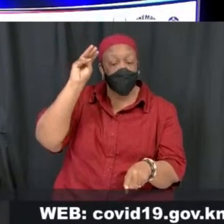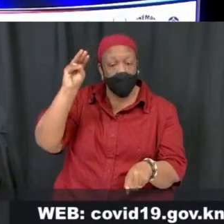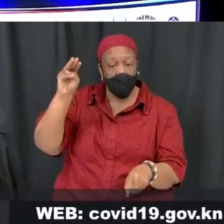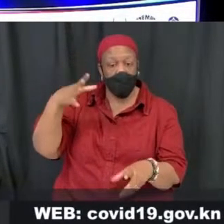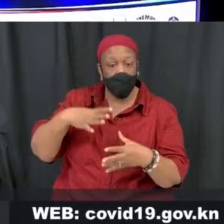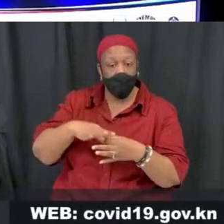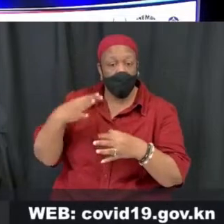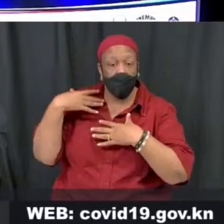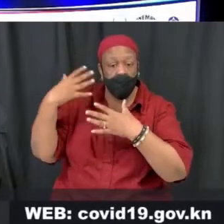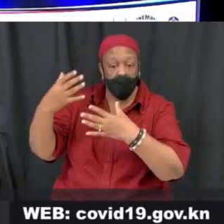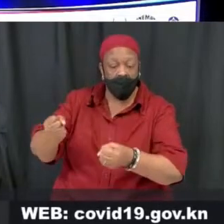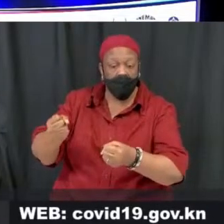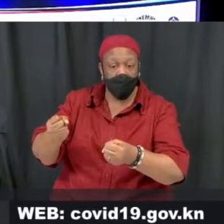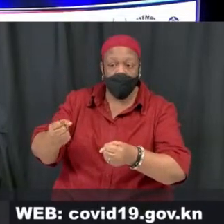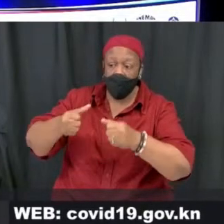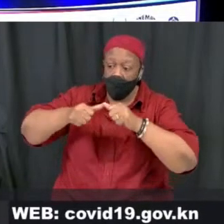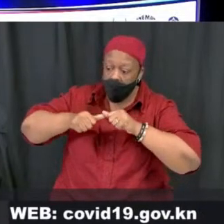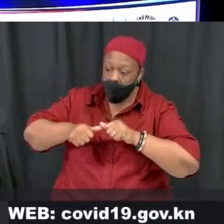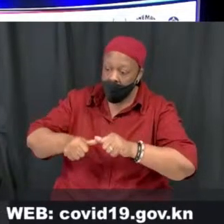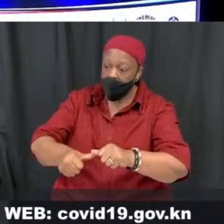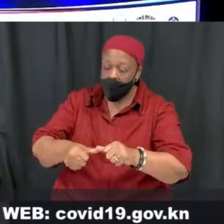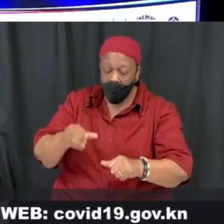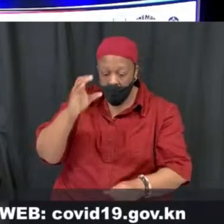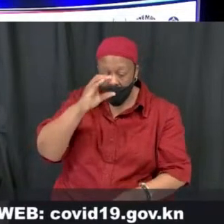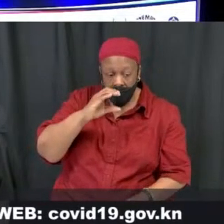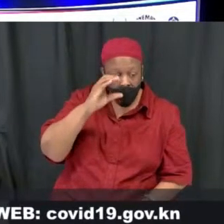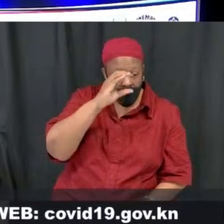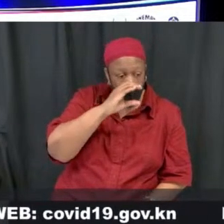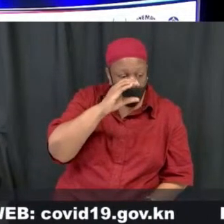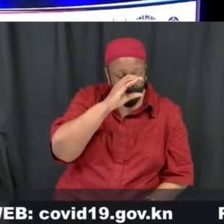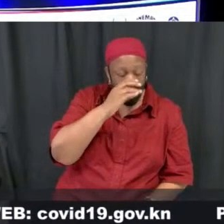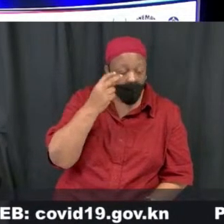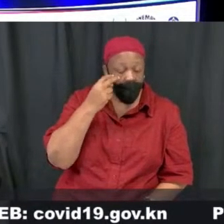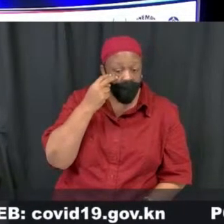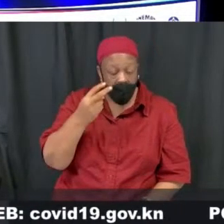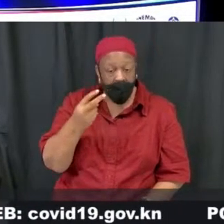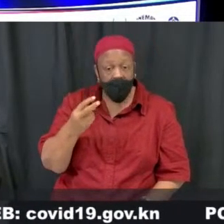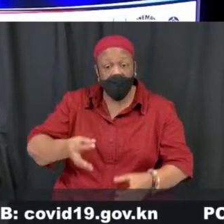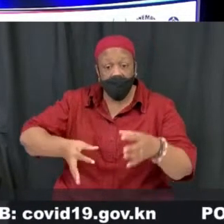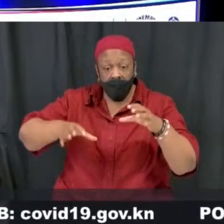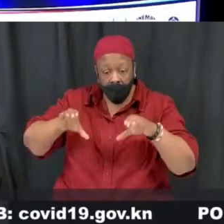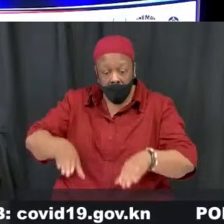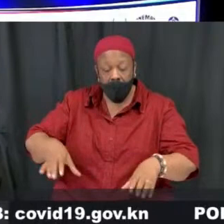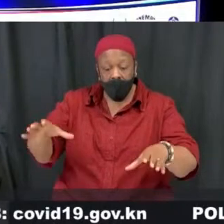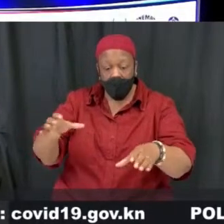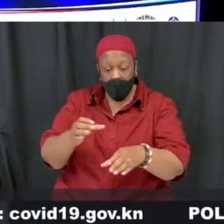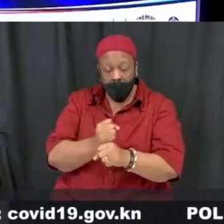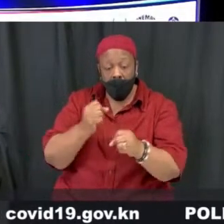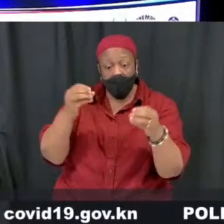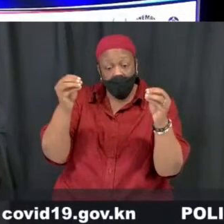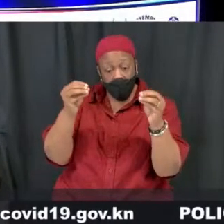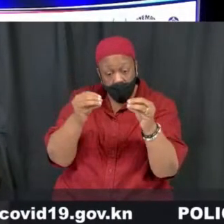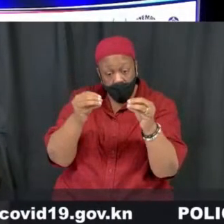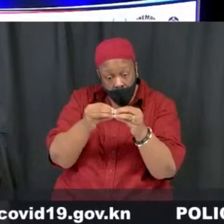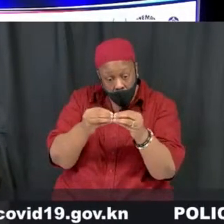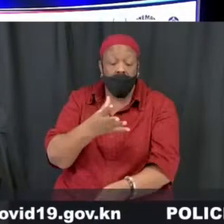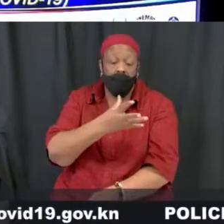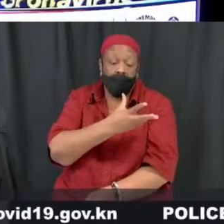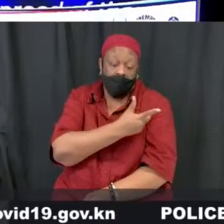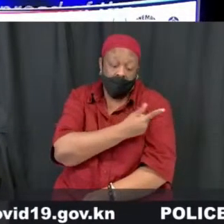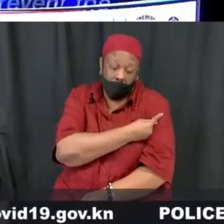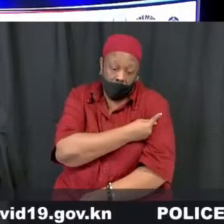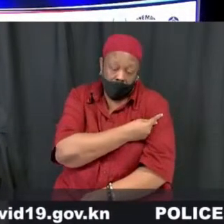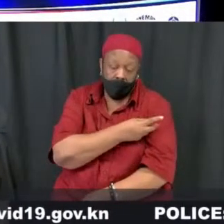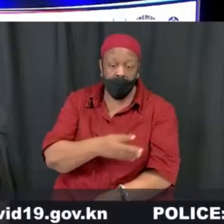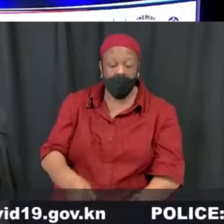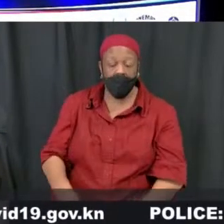to work behind the scenes to secure more vaccines. As you have heard, the current batch of vaccines we